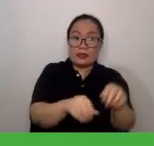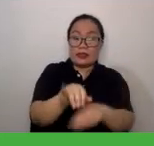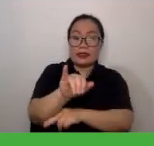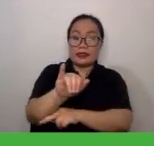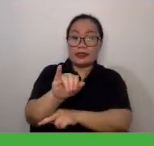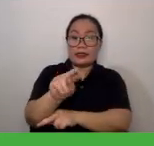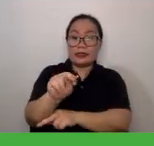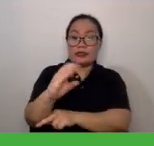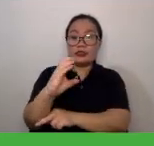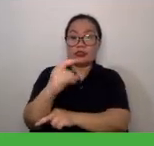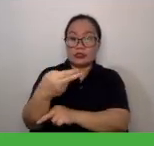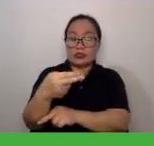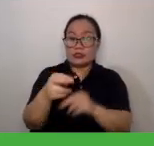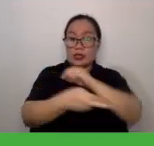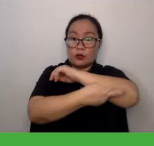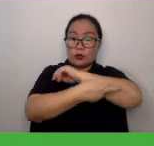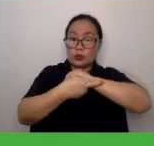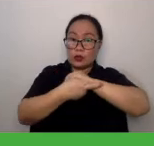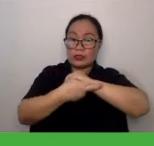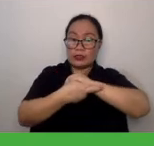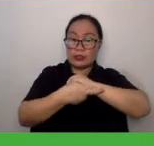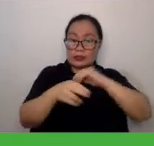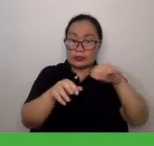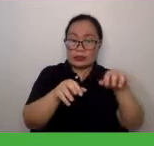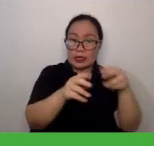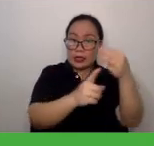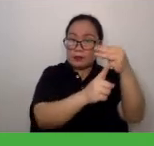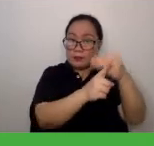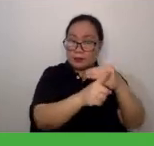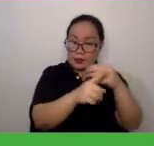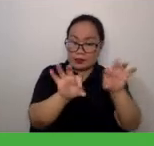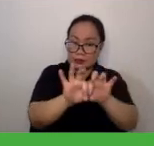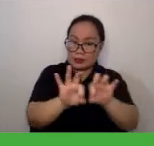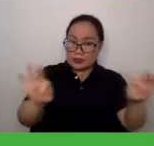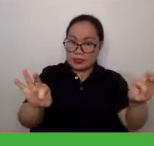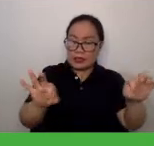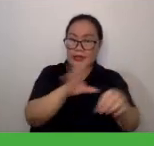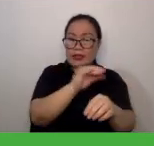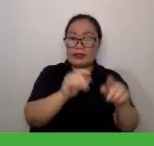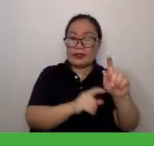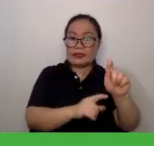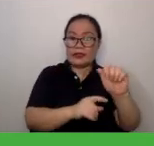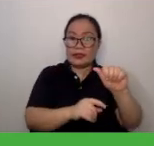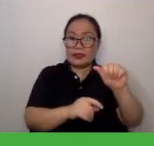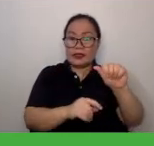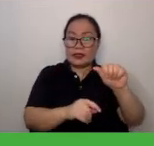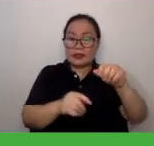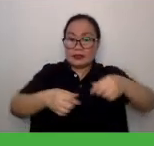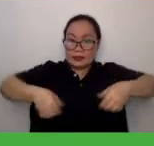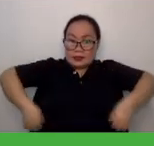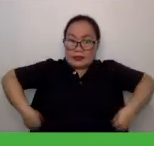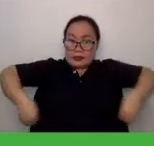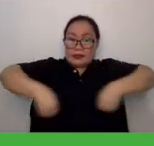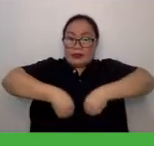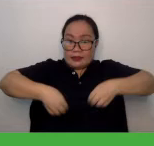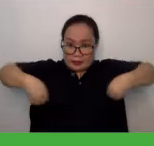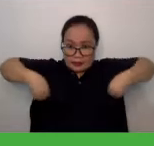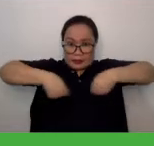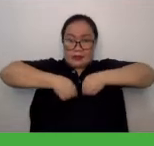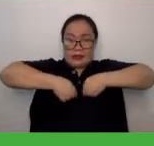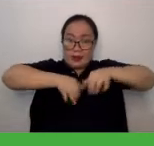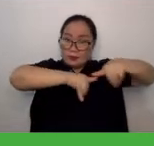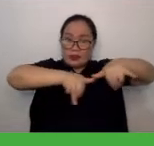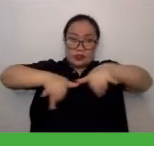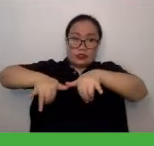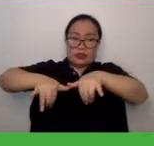sa ruler, sa meter stick, at sa tape measure, yung inch. Okay? And then, we also have